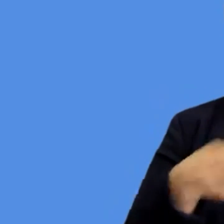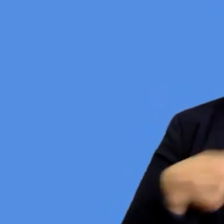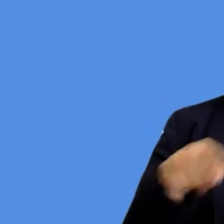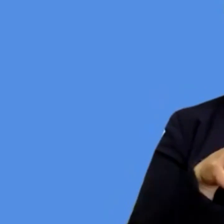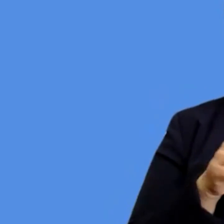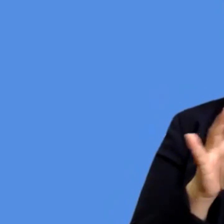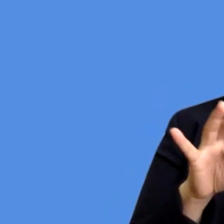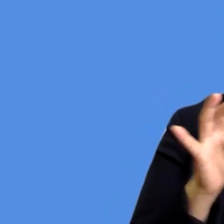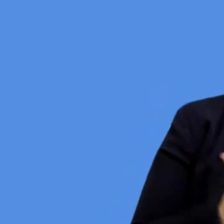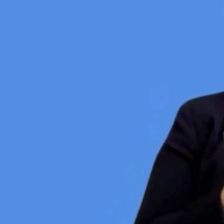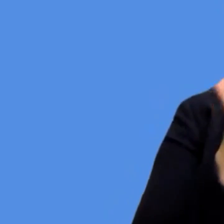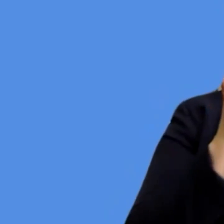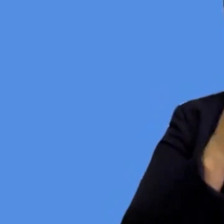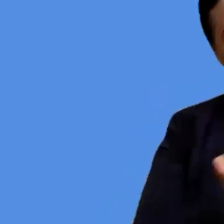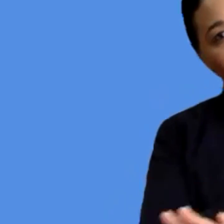better